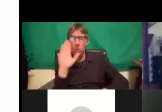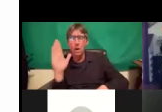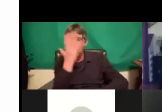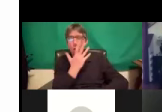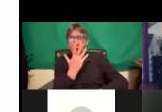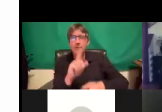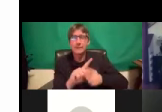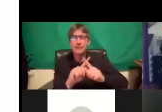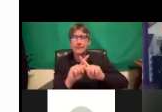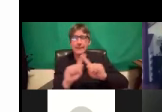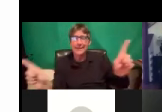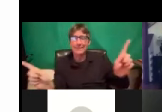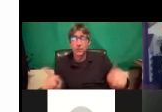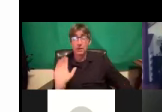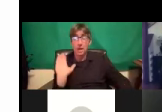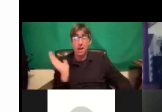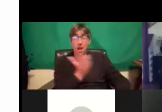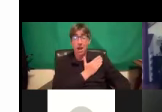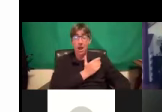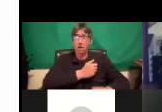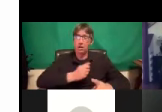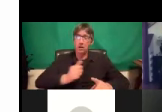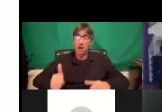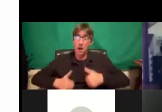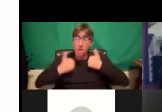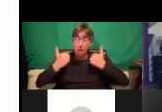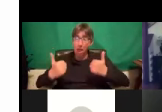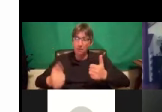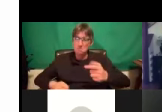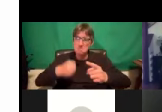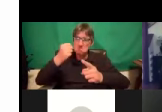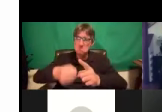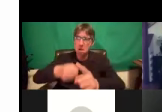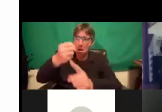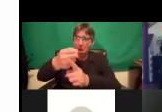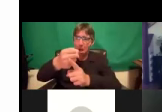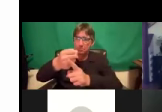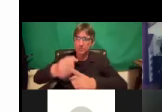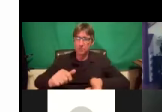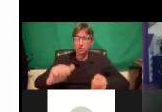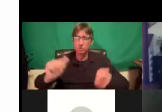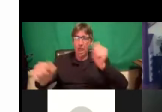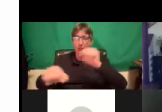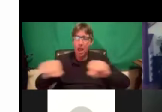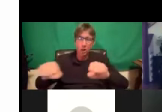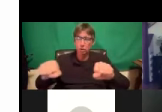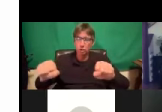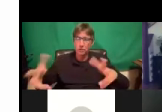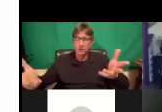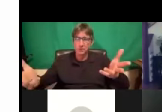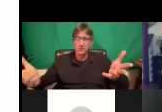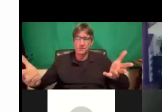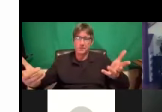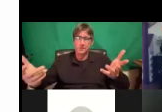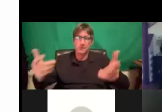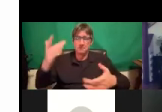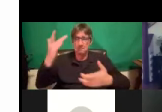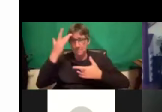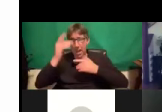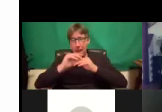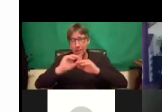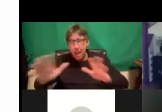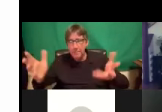have fundamentally changed because of the pandemic. And I think as part of bus network redesign, one of our main goals is trying to look at how